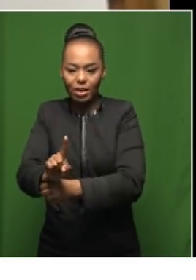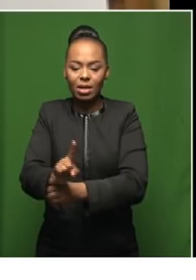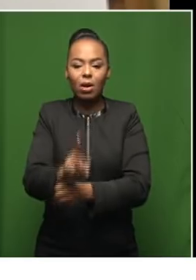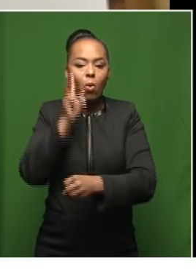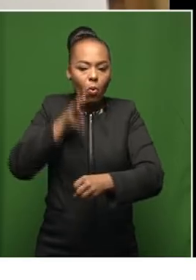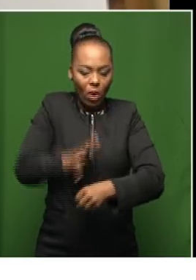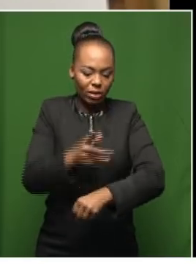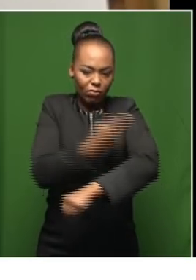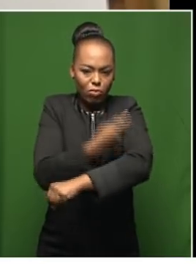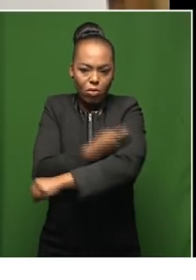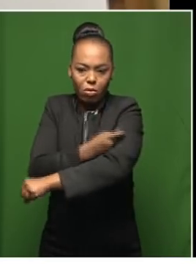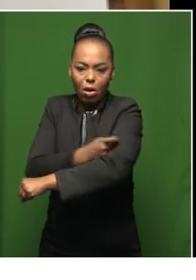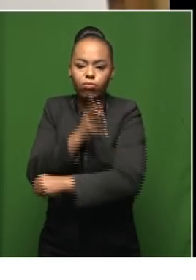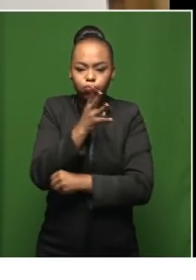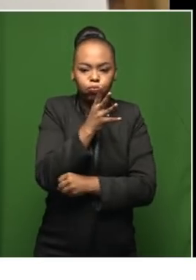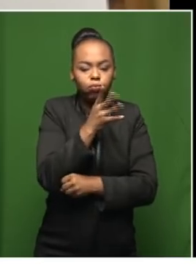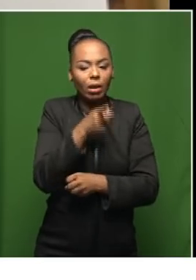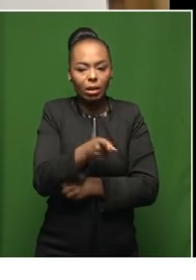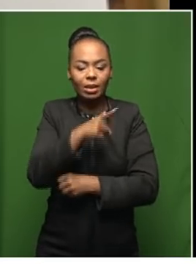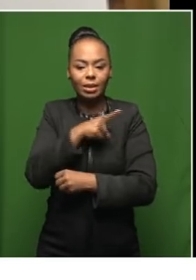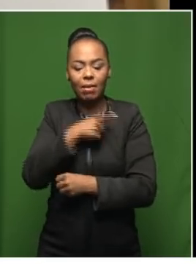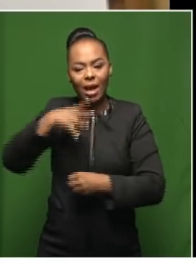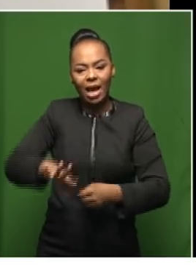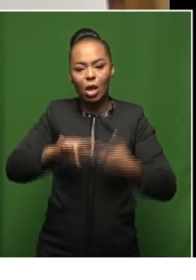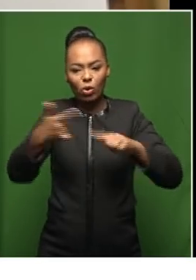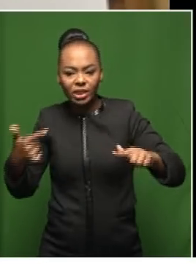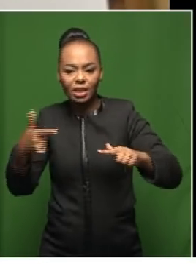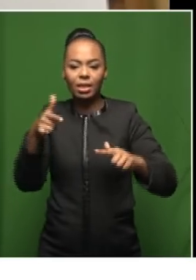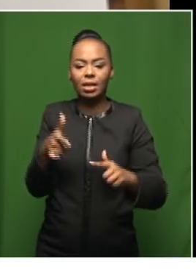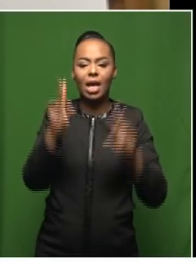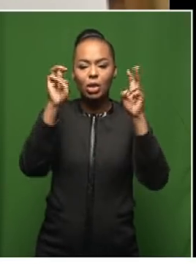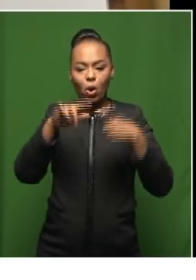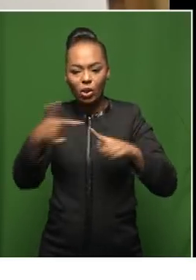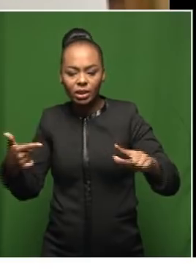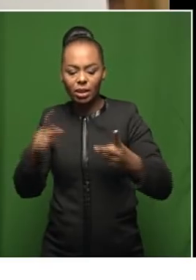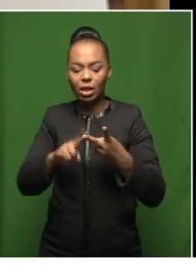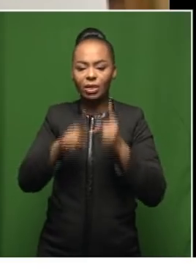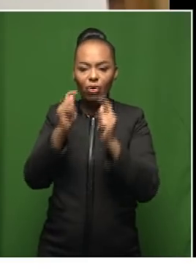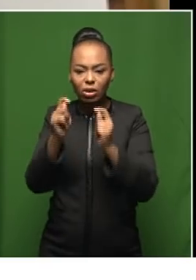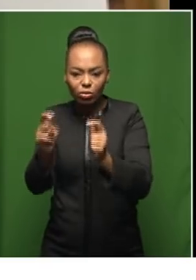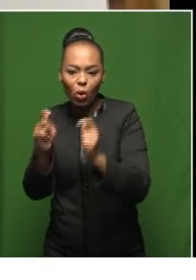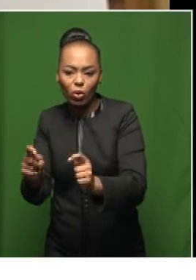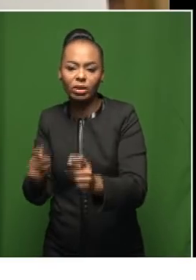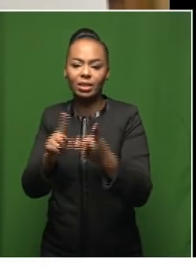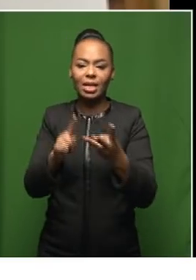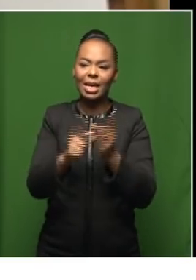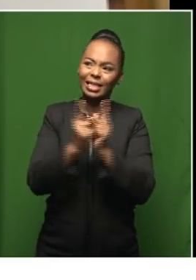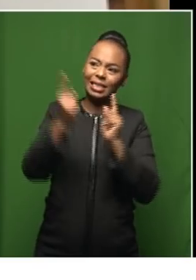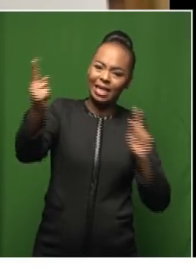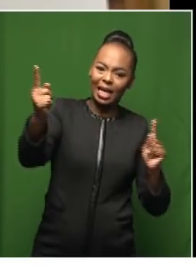as possible. Obviously, the other issues of logistics, of transport, of distance,